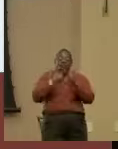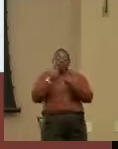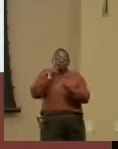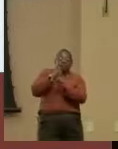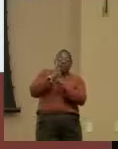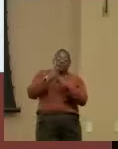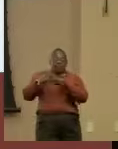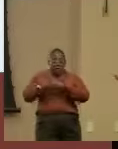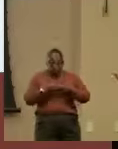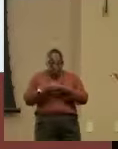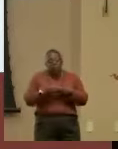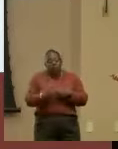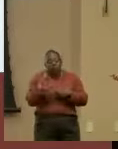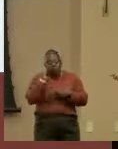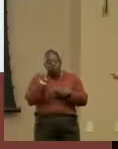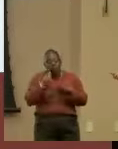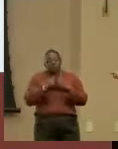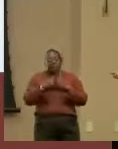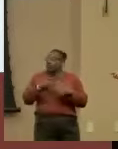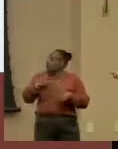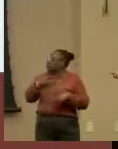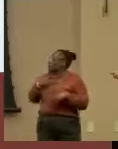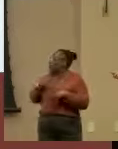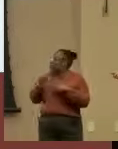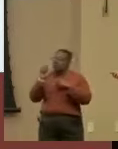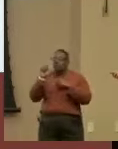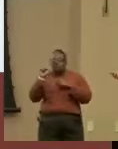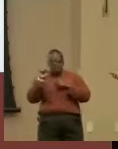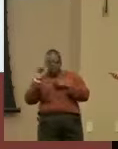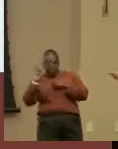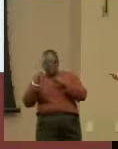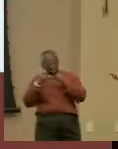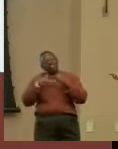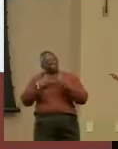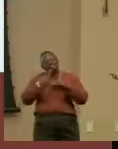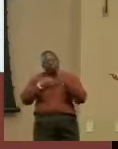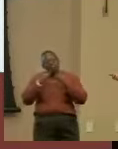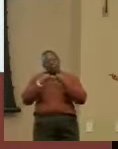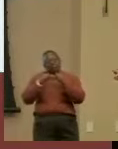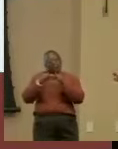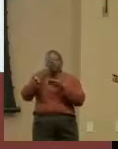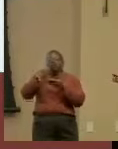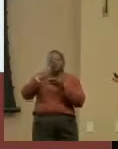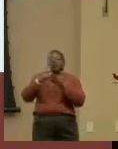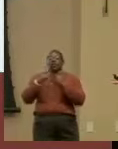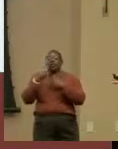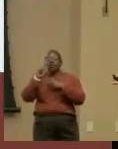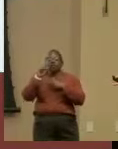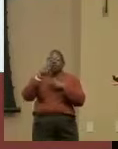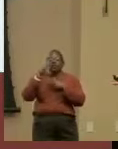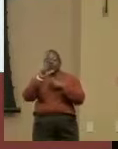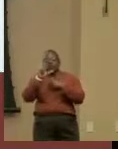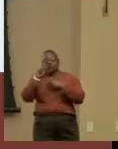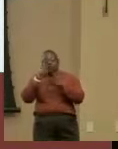So I feel comfortable continuing both of these until about week 28 to 30, and then I stop